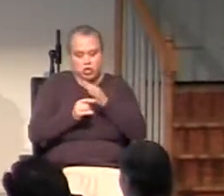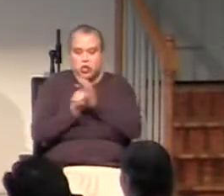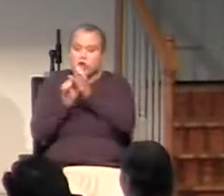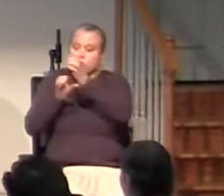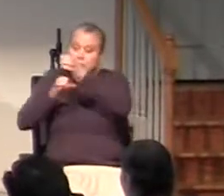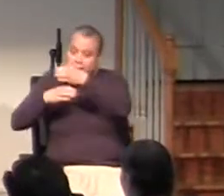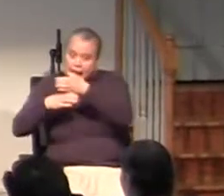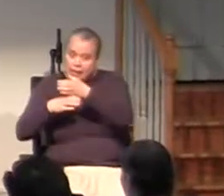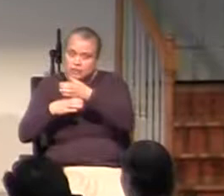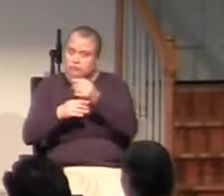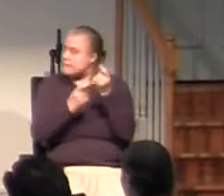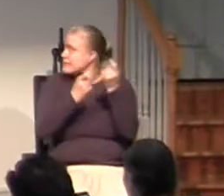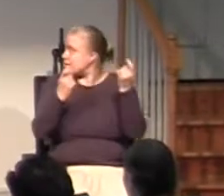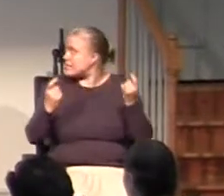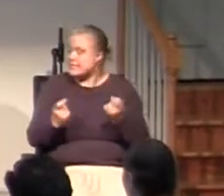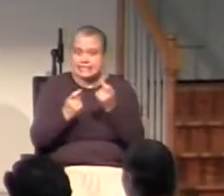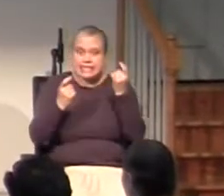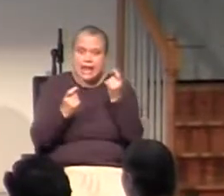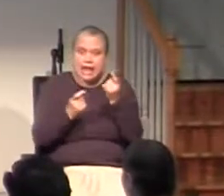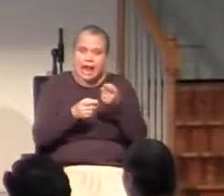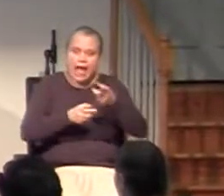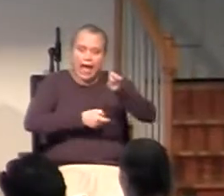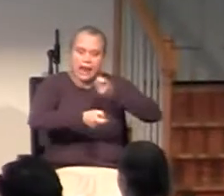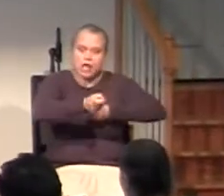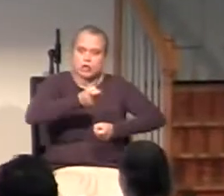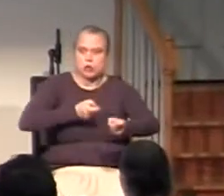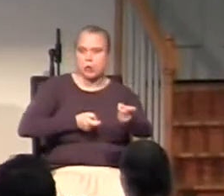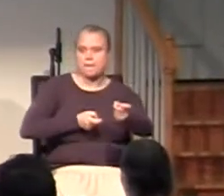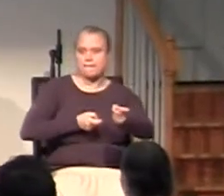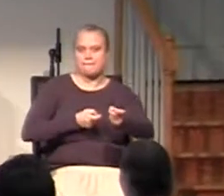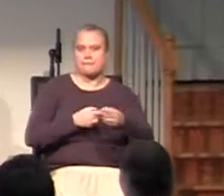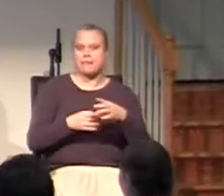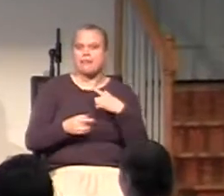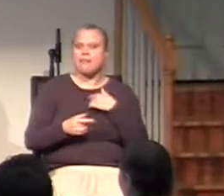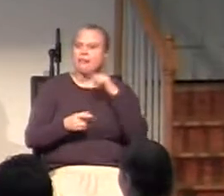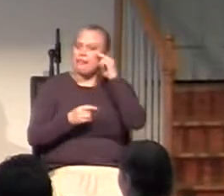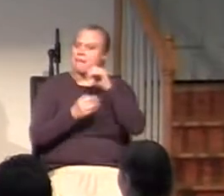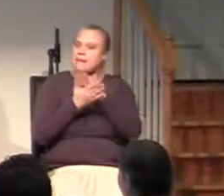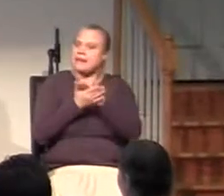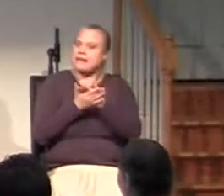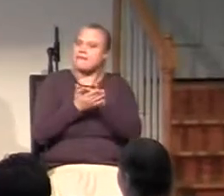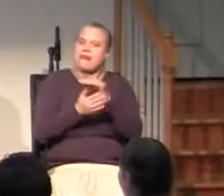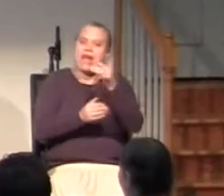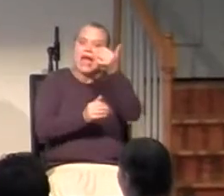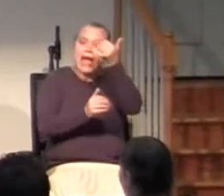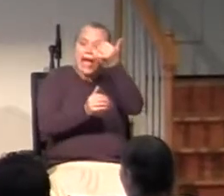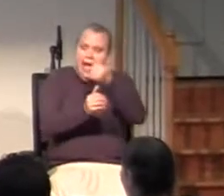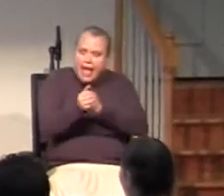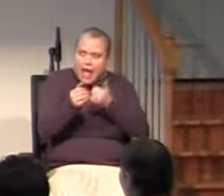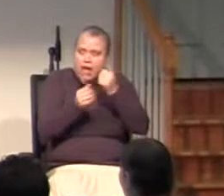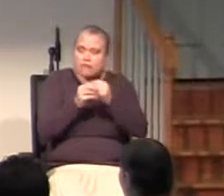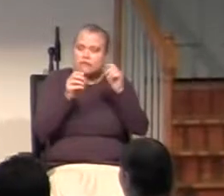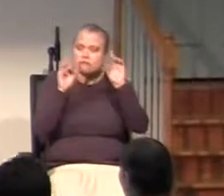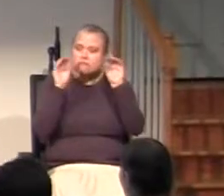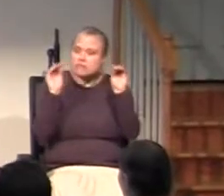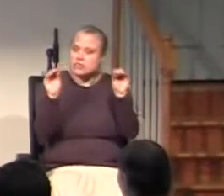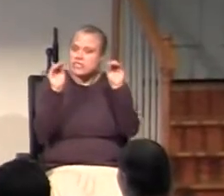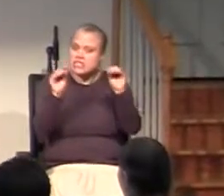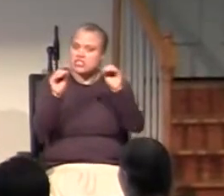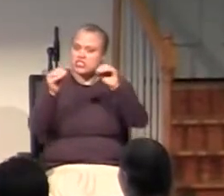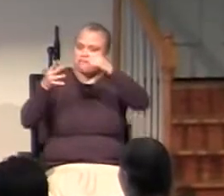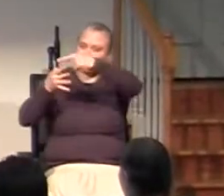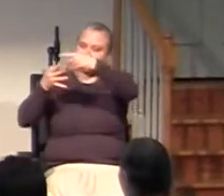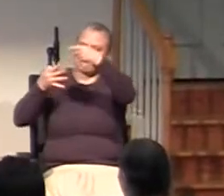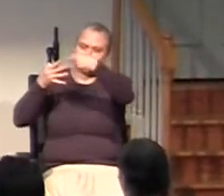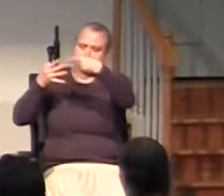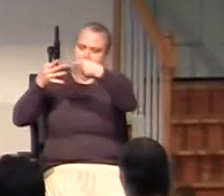a systematic approach. And I believe every doctrine comes under one or all of these four headings.